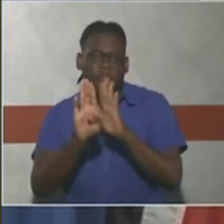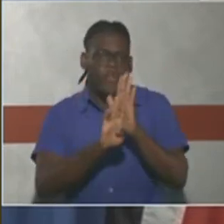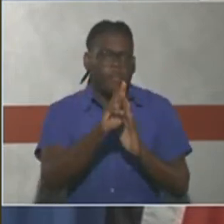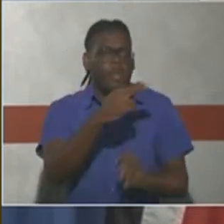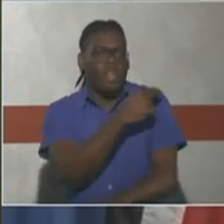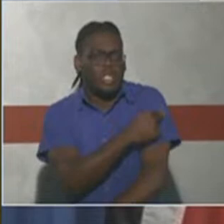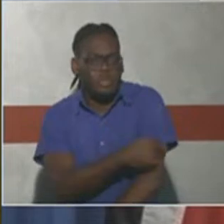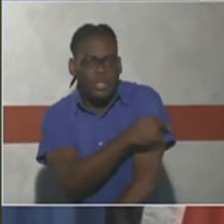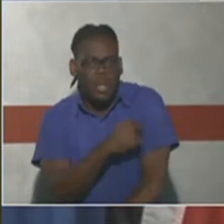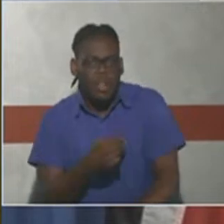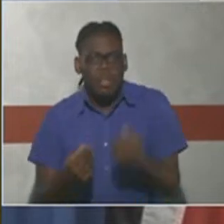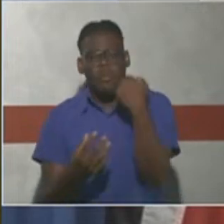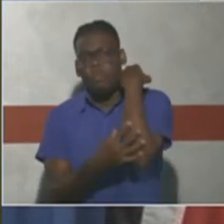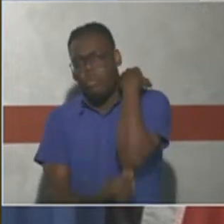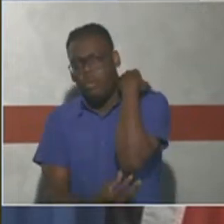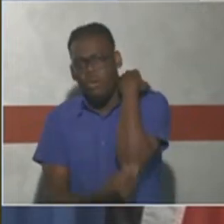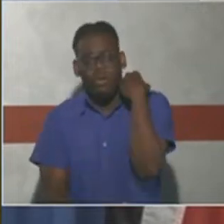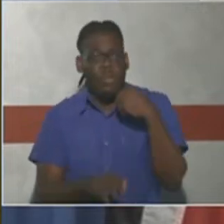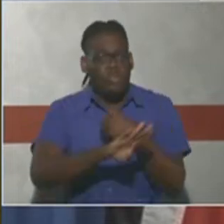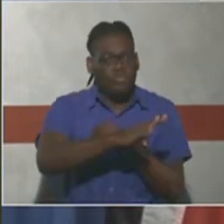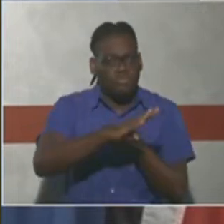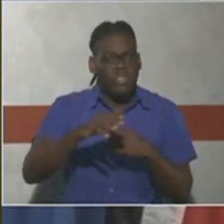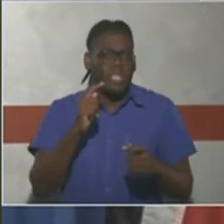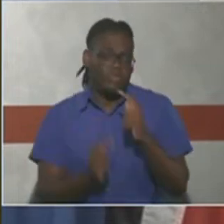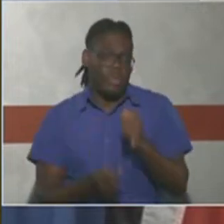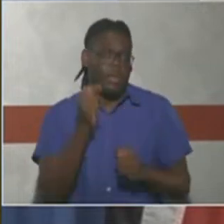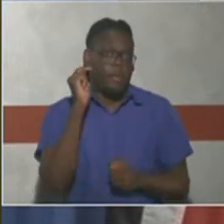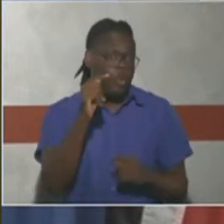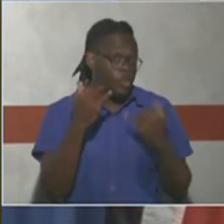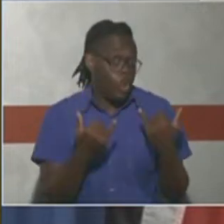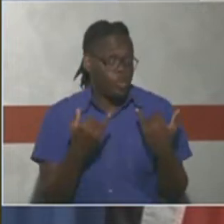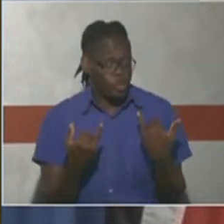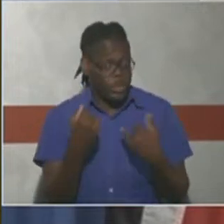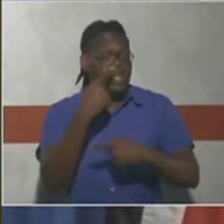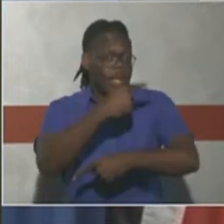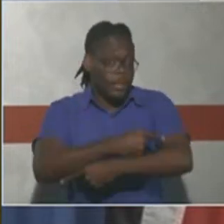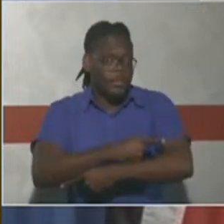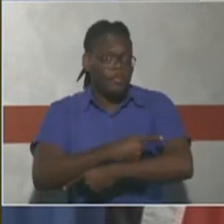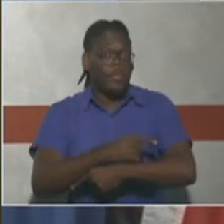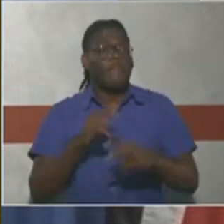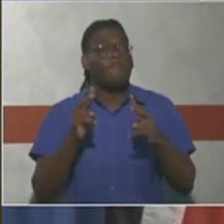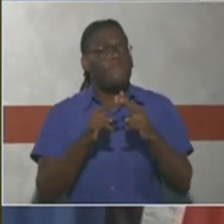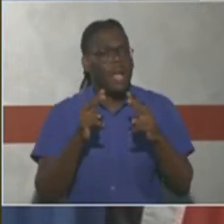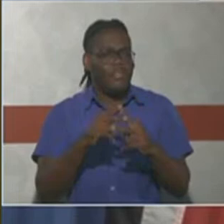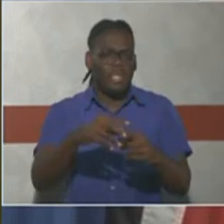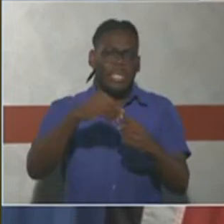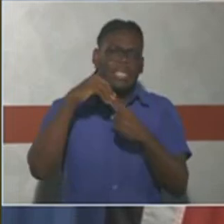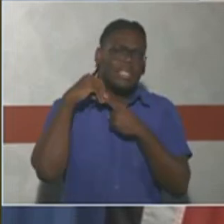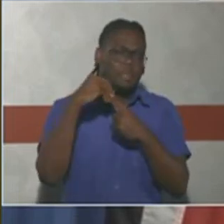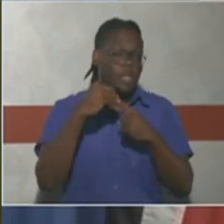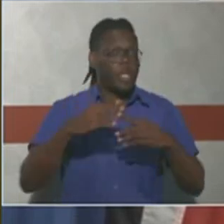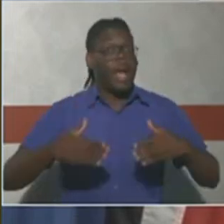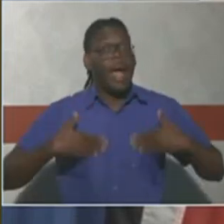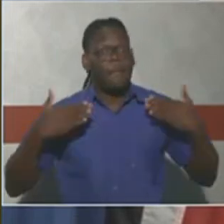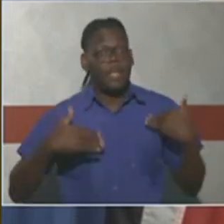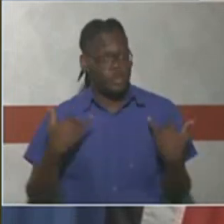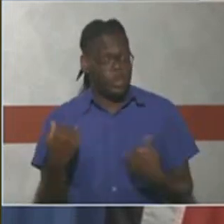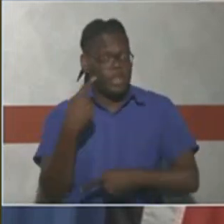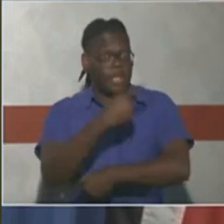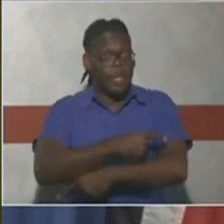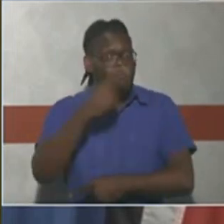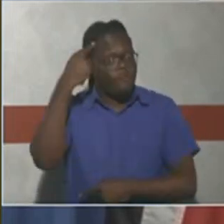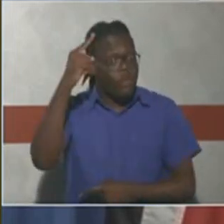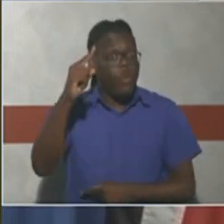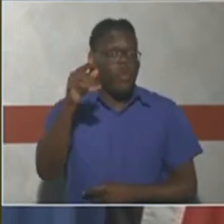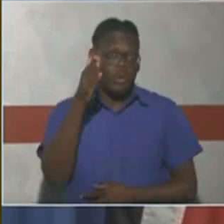today is a significant and happy day for me, my team, the people of Trinidad